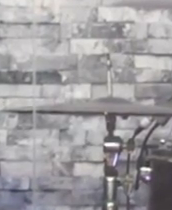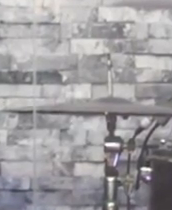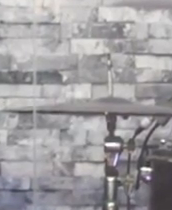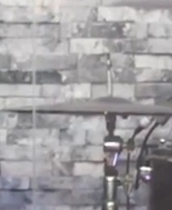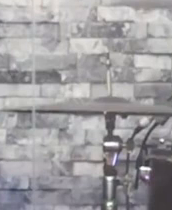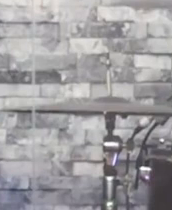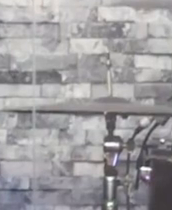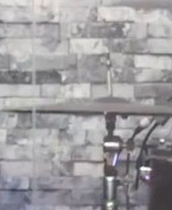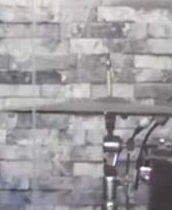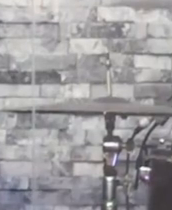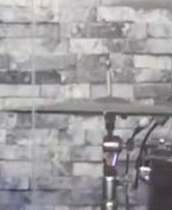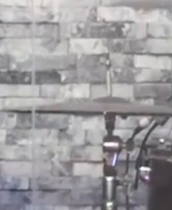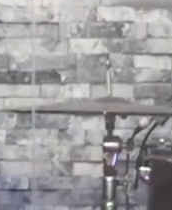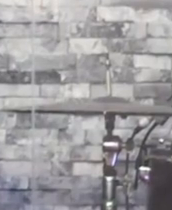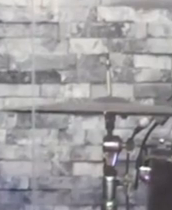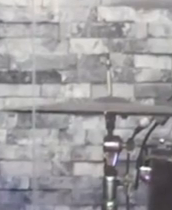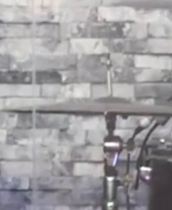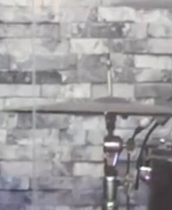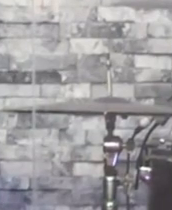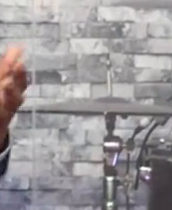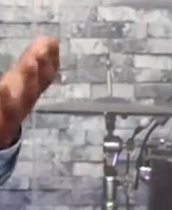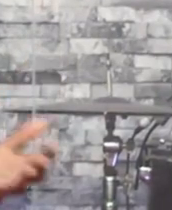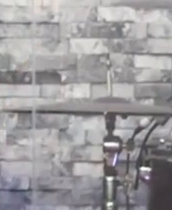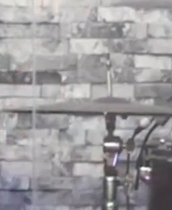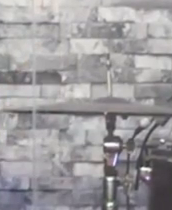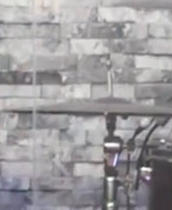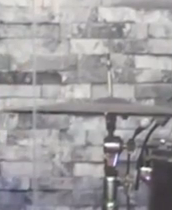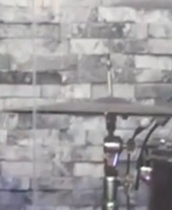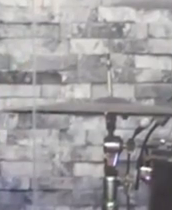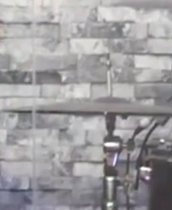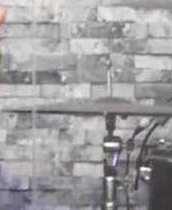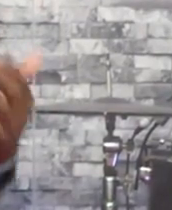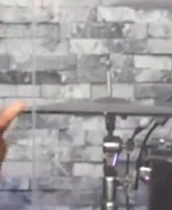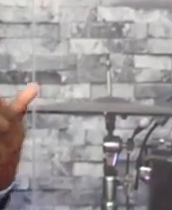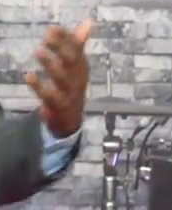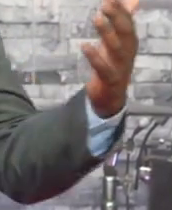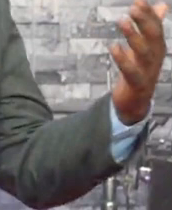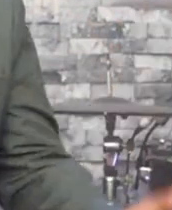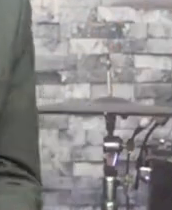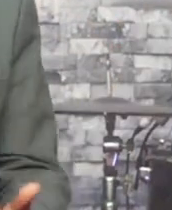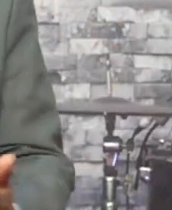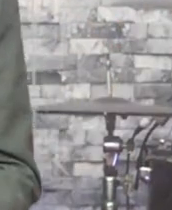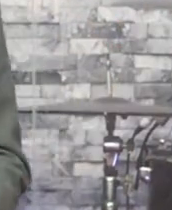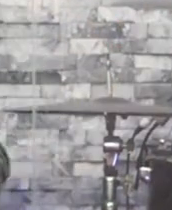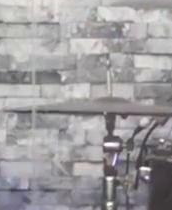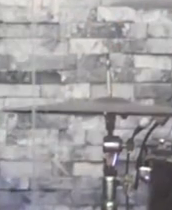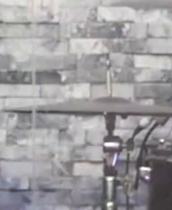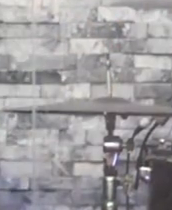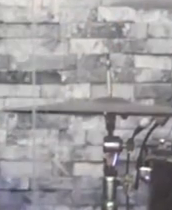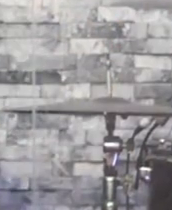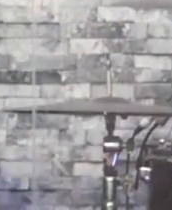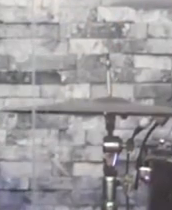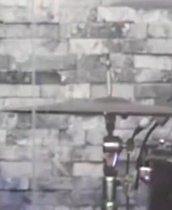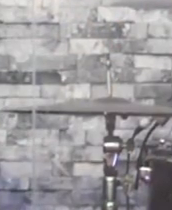yesterday? He said yes. Akasema ndio. And the pastor got into his phone because they had a selfie with the DP. Na mchungaji alikuwa